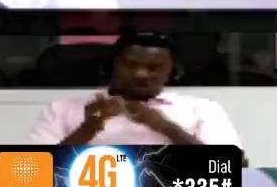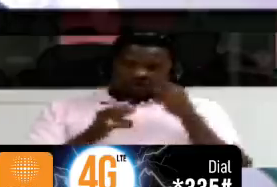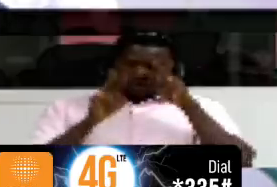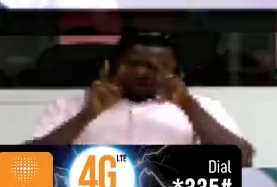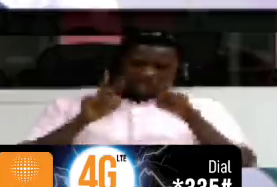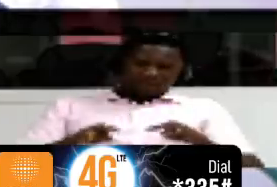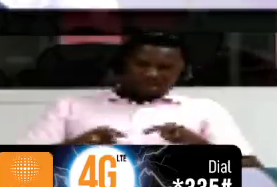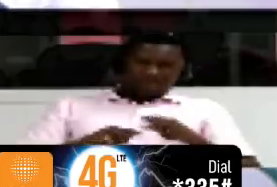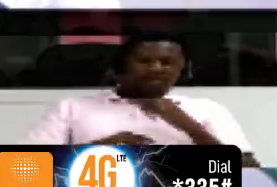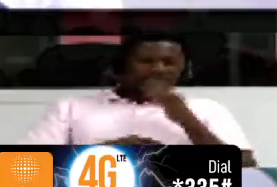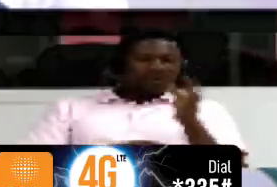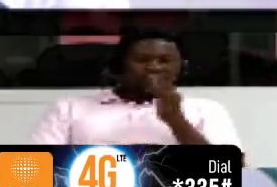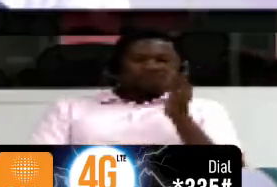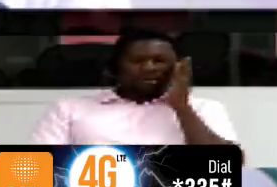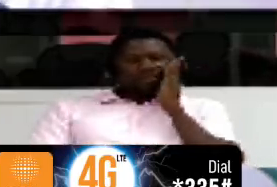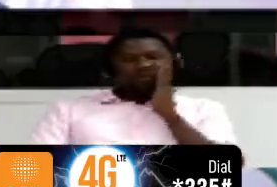seriously.